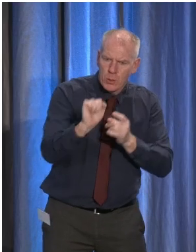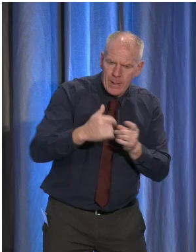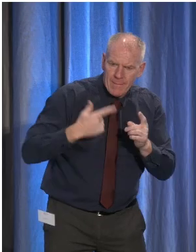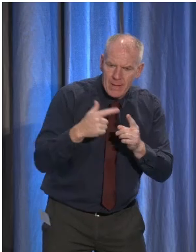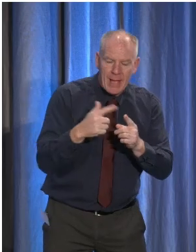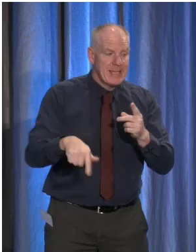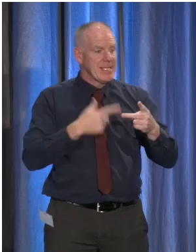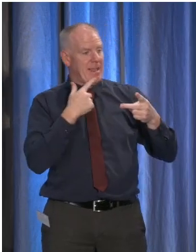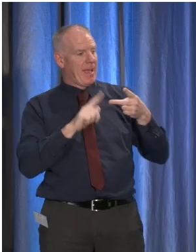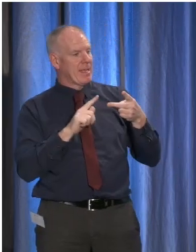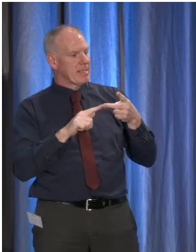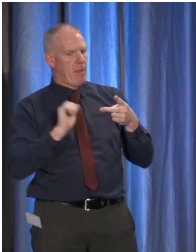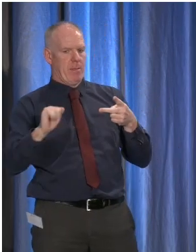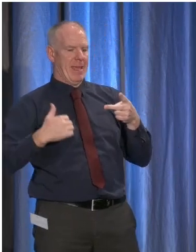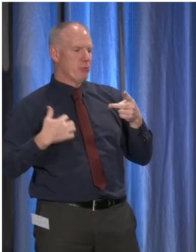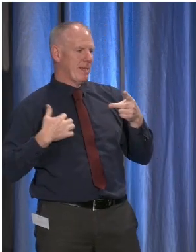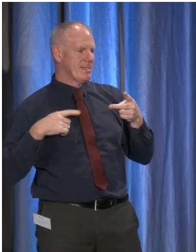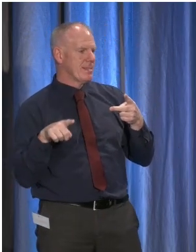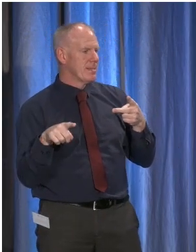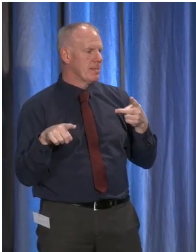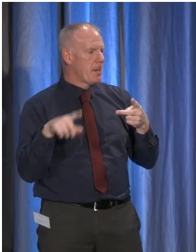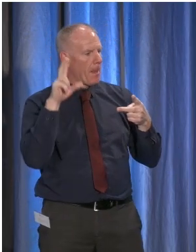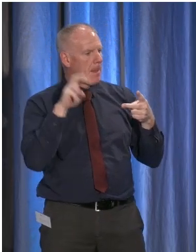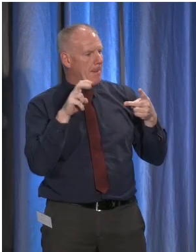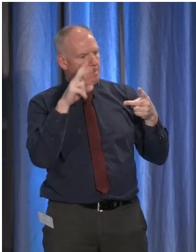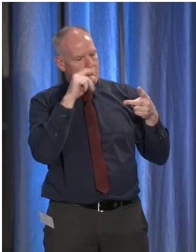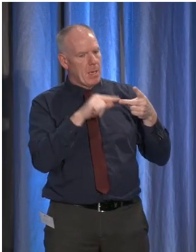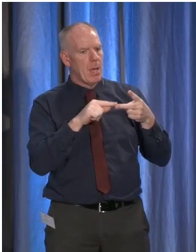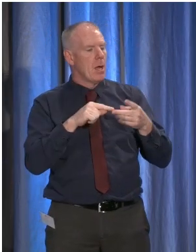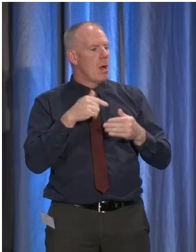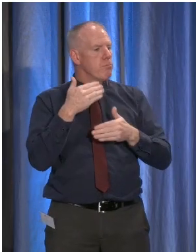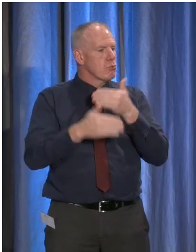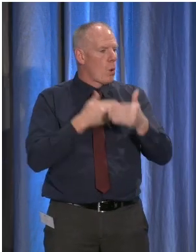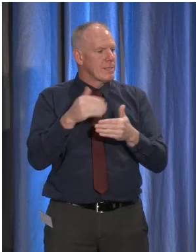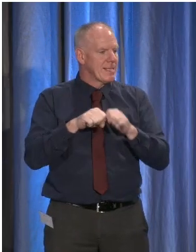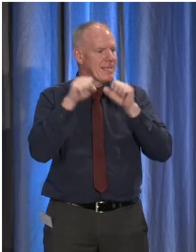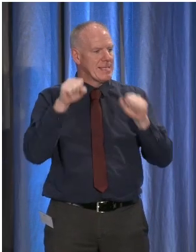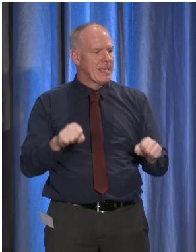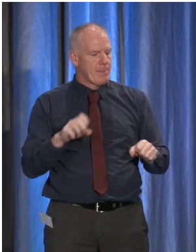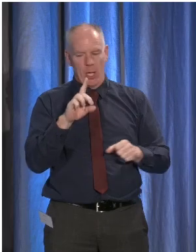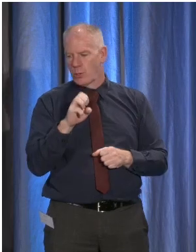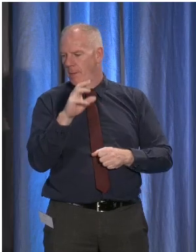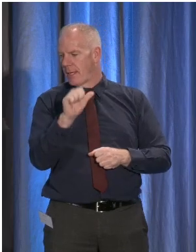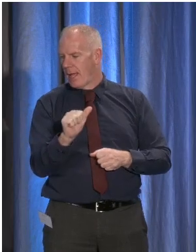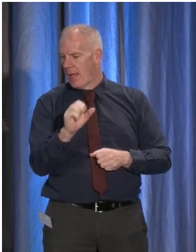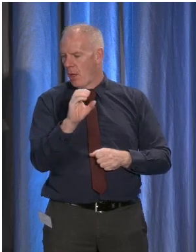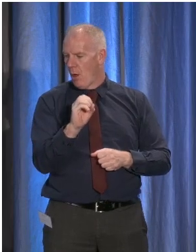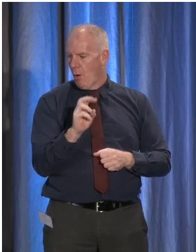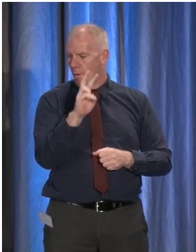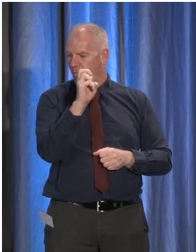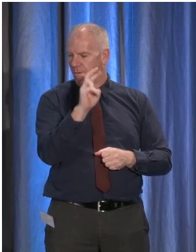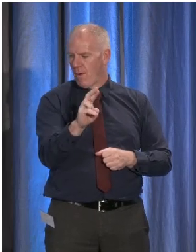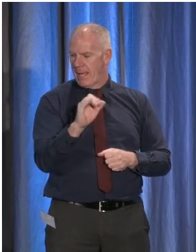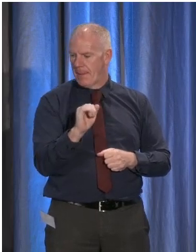is a phenomenon of interest, which we've called process schema dominant over impact schema.